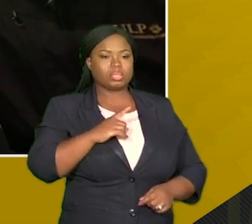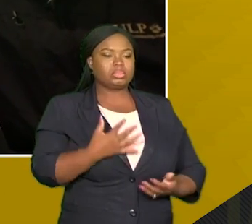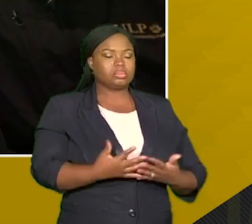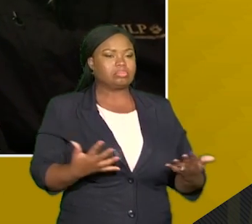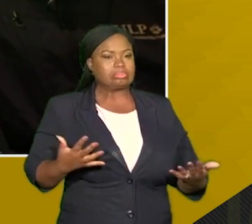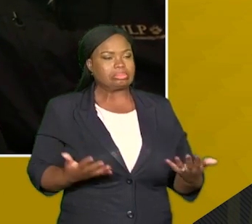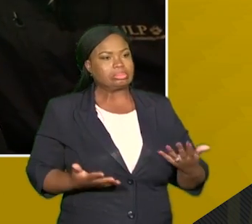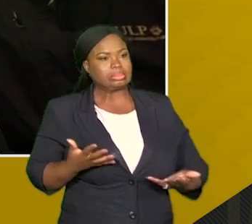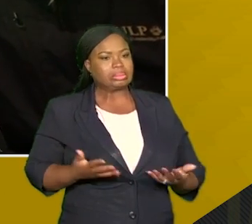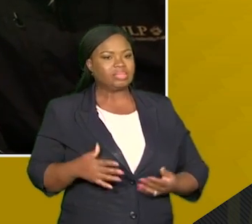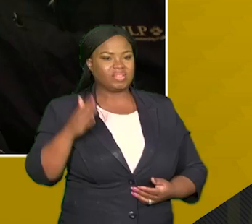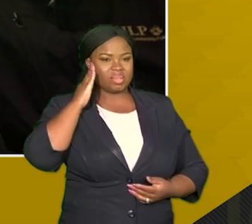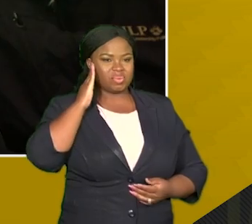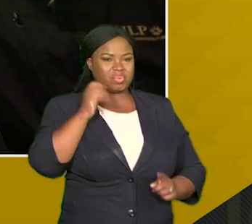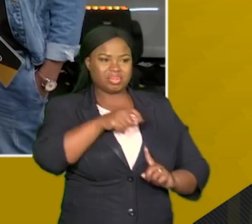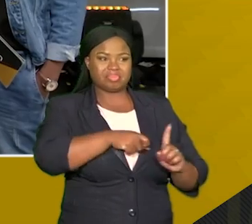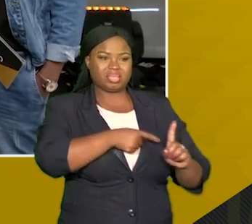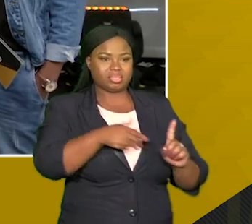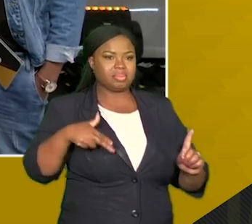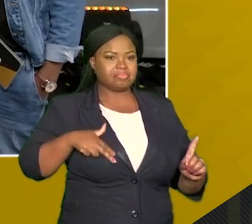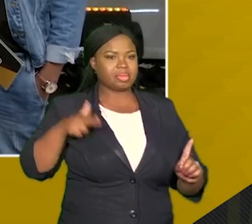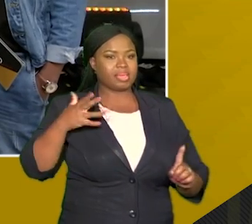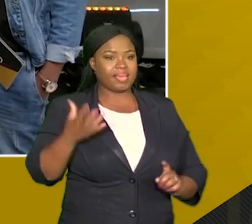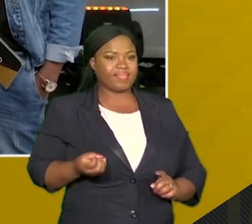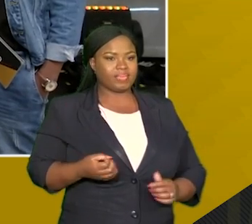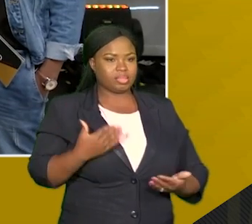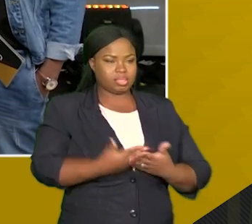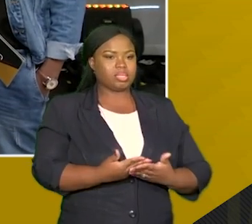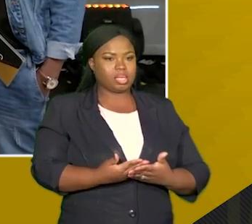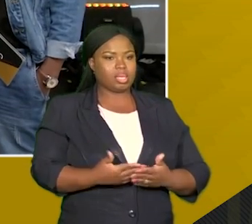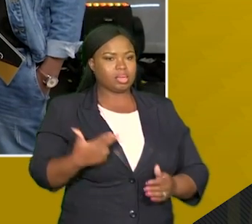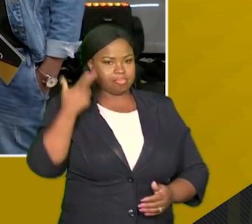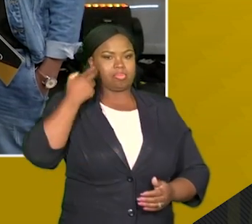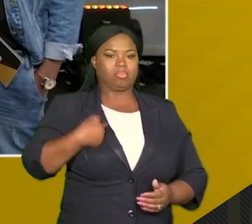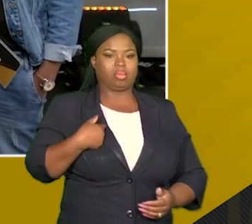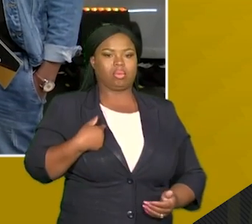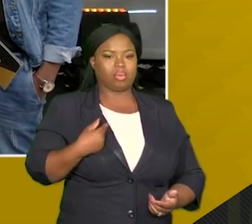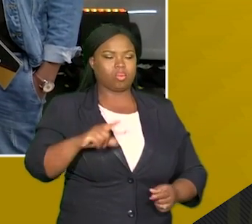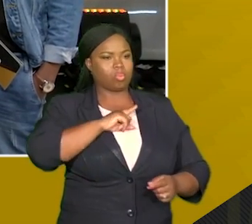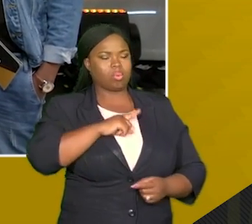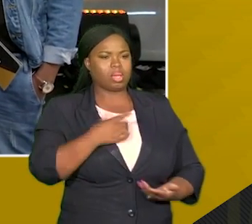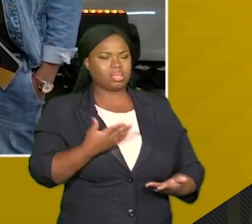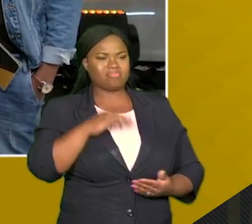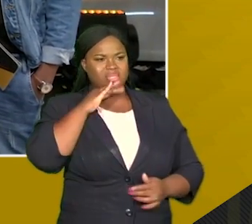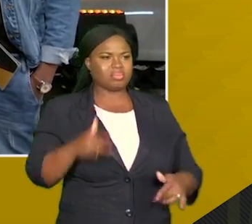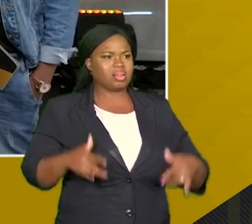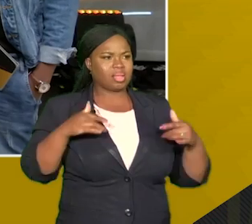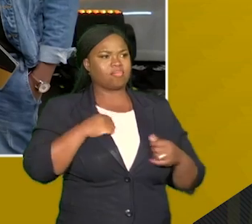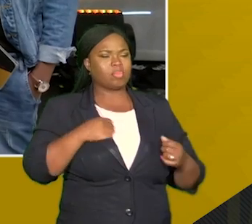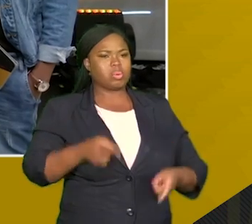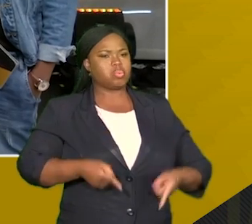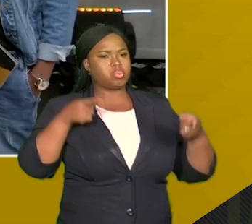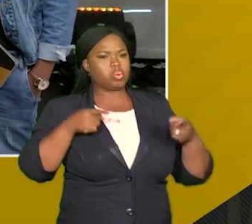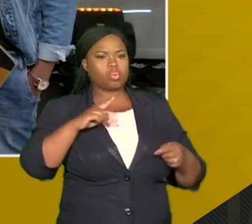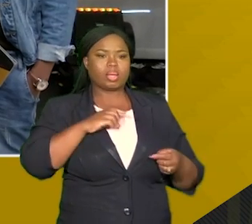then mangizohlukana naye, I know very well ukuthi lo muntu since anespam, number one, angangibulala. Ngibeka impilo yami engcupheni, ngibeka impilo yefamily yami engcupheni.